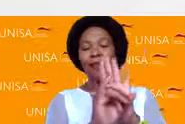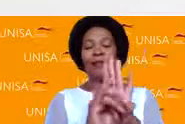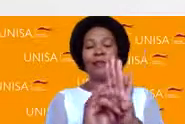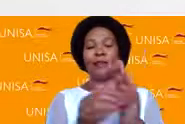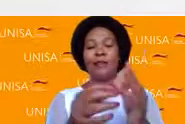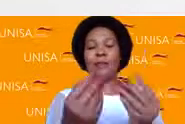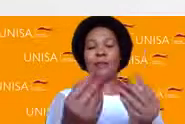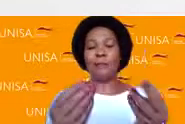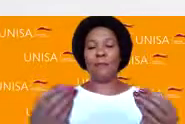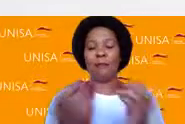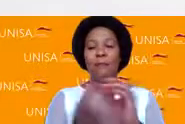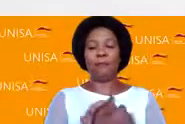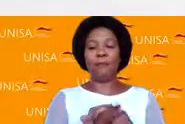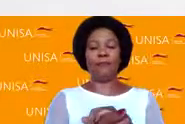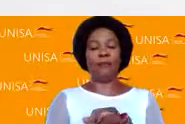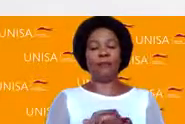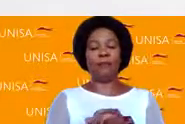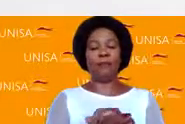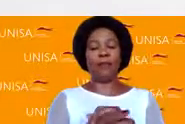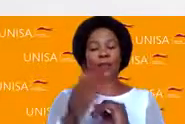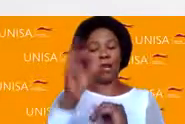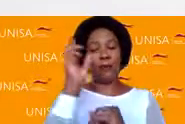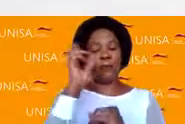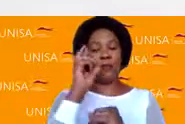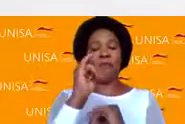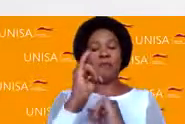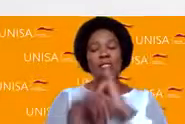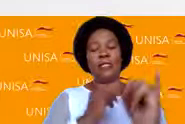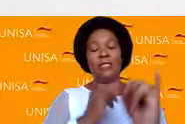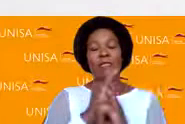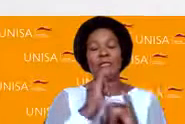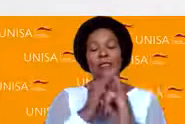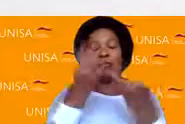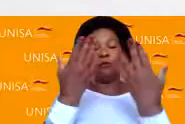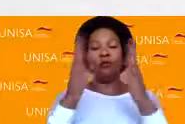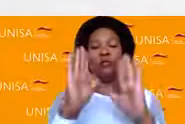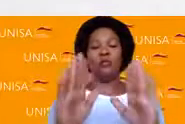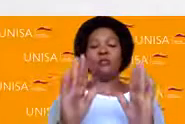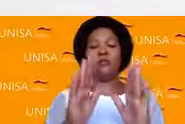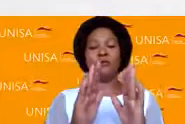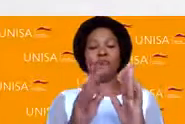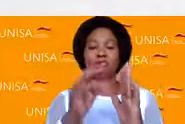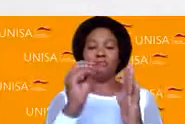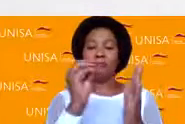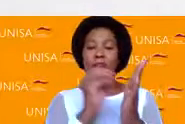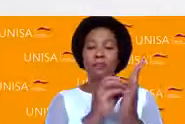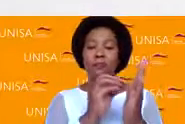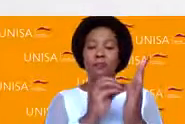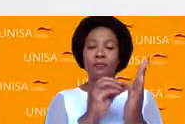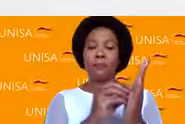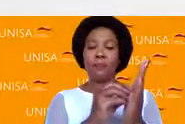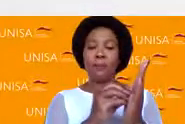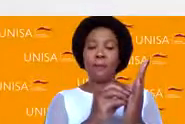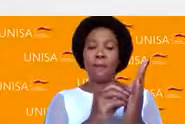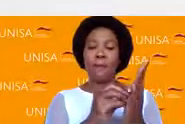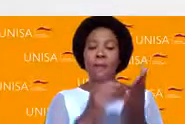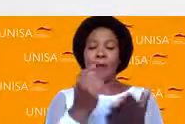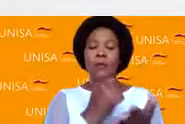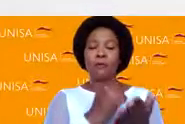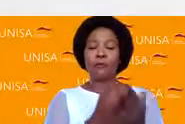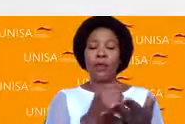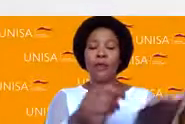number. Just a note for international students, you do not put your passport number or foreign ID into